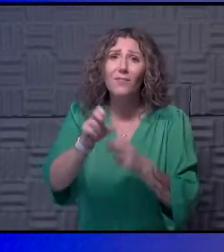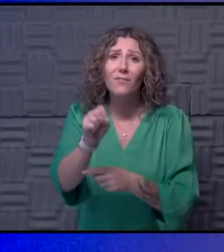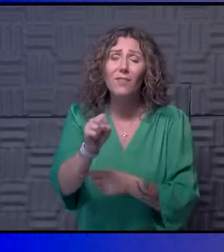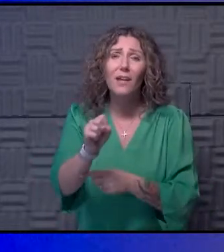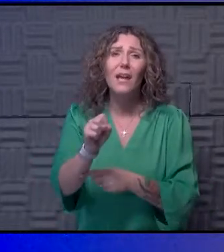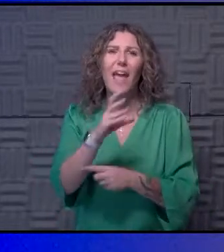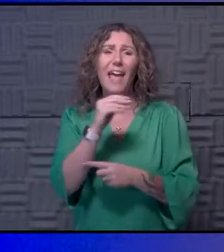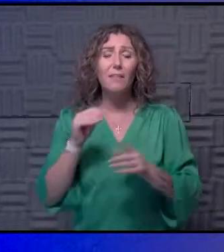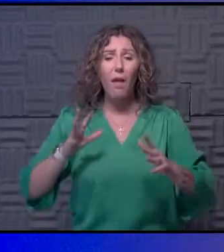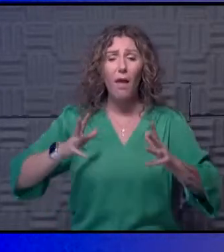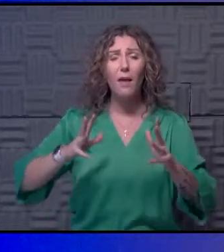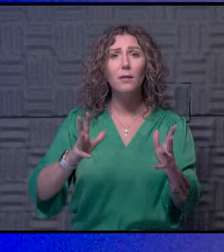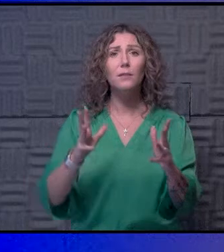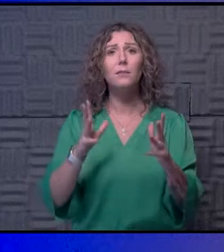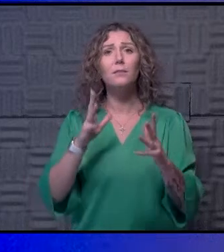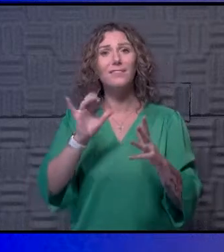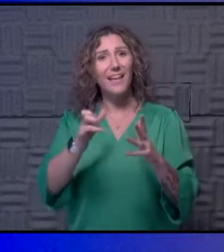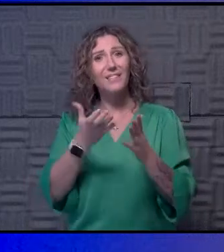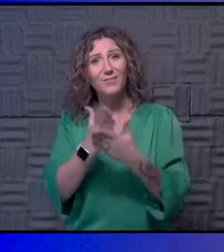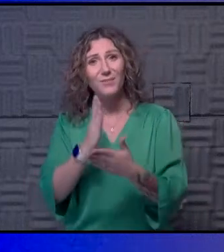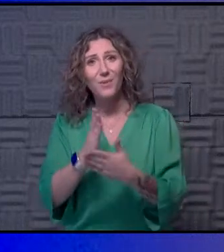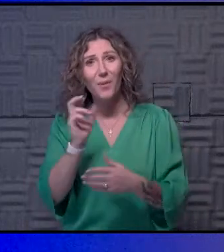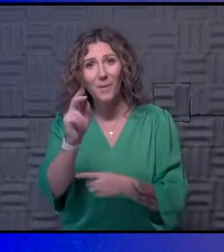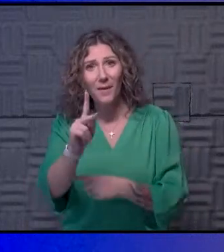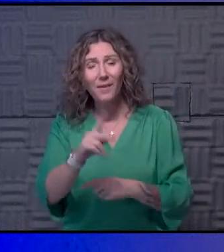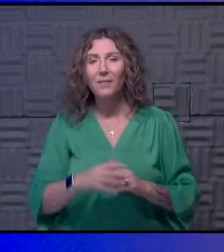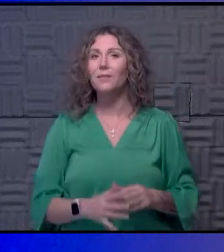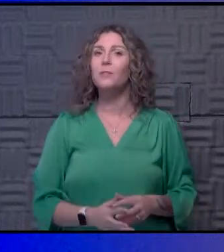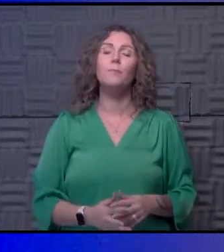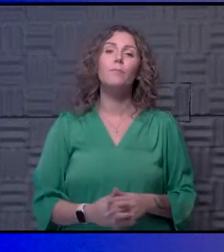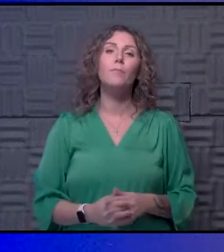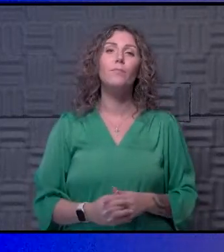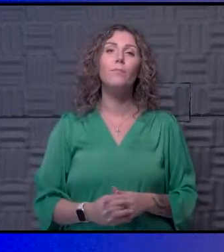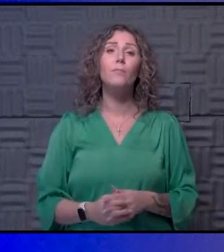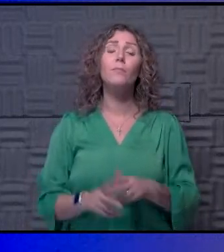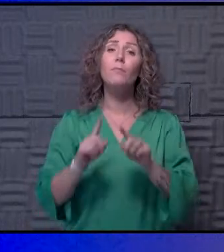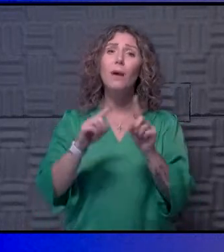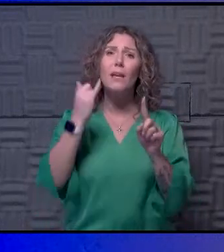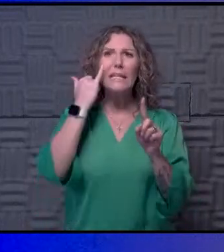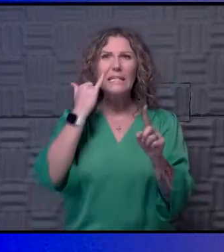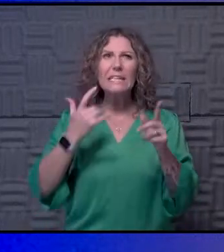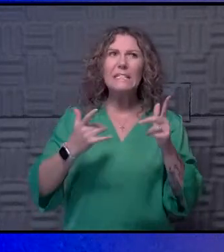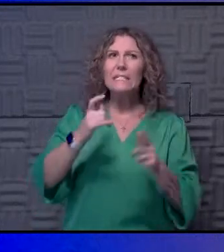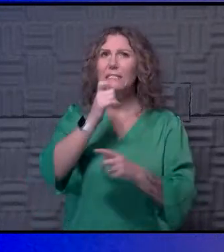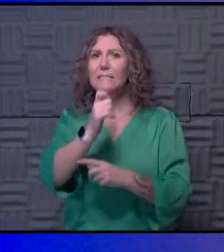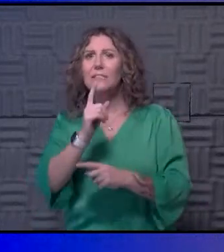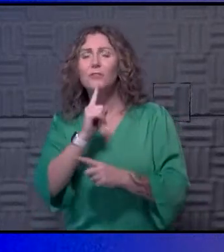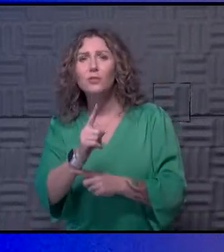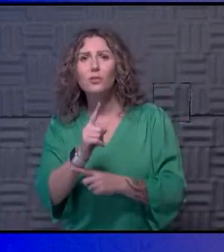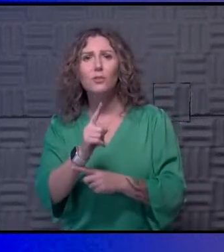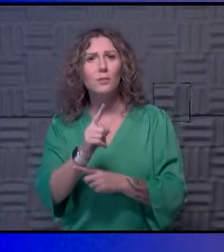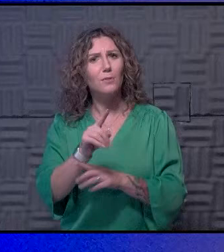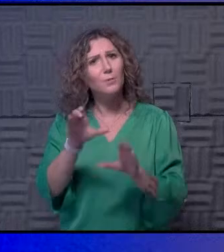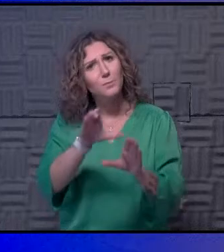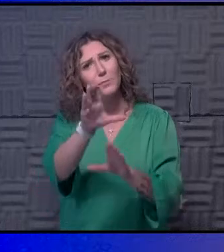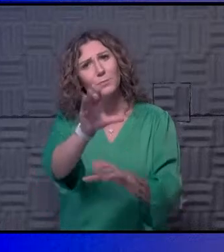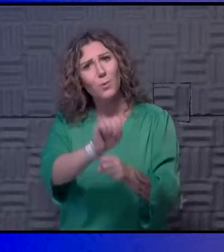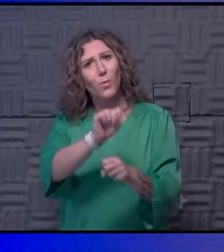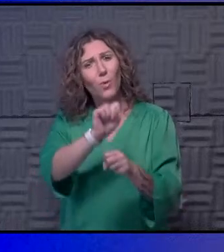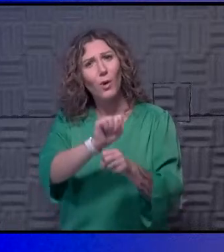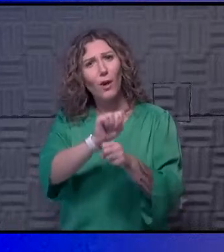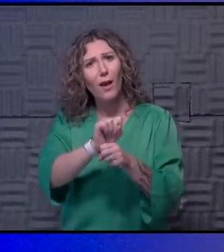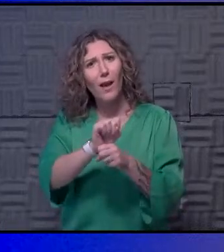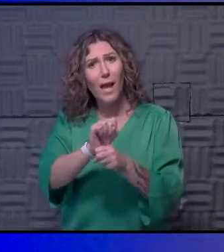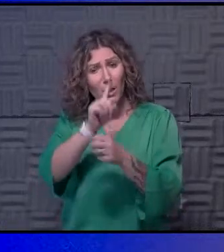that hesitancy there is okay. But if you are hesitant, again, do your due diligence to do